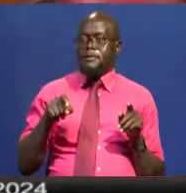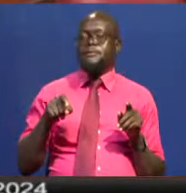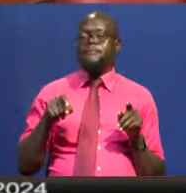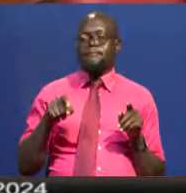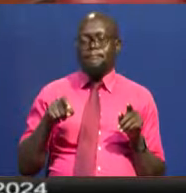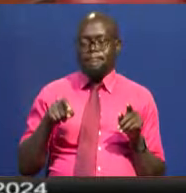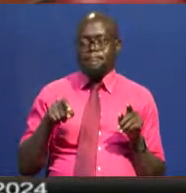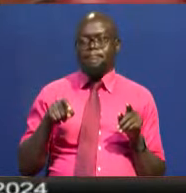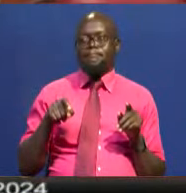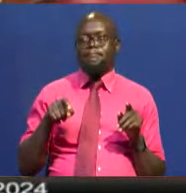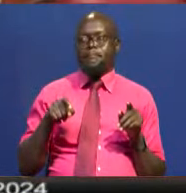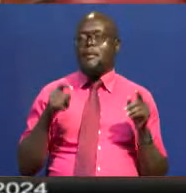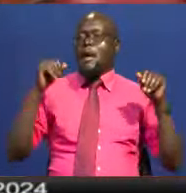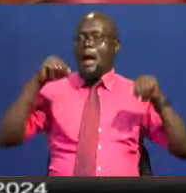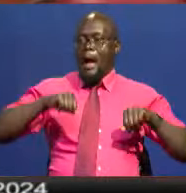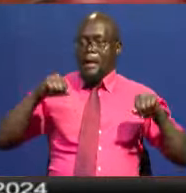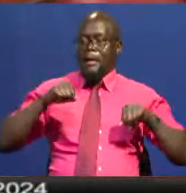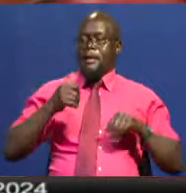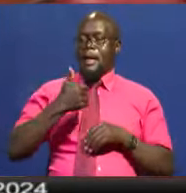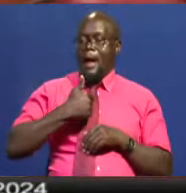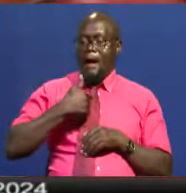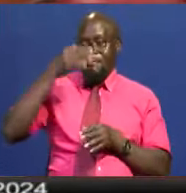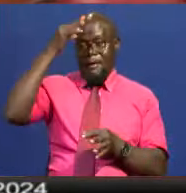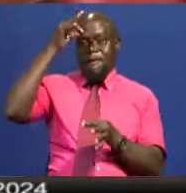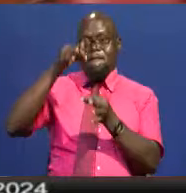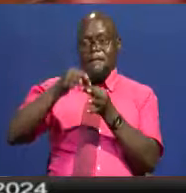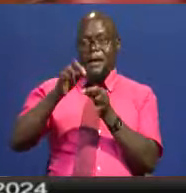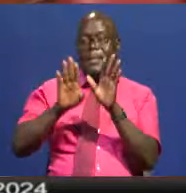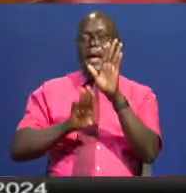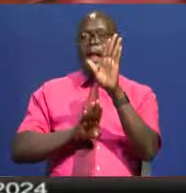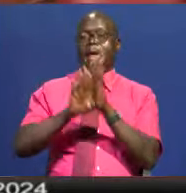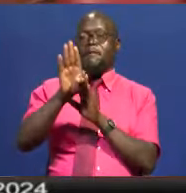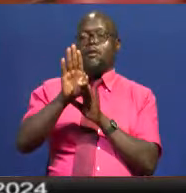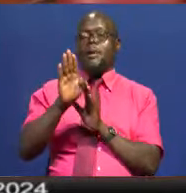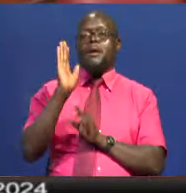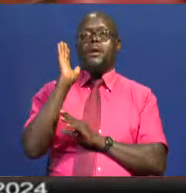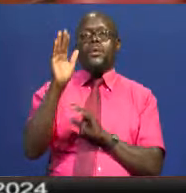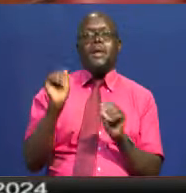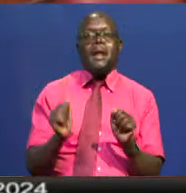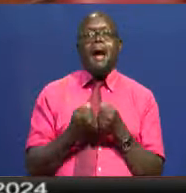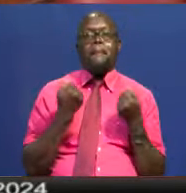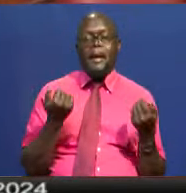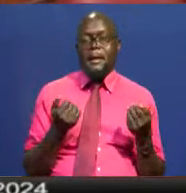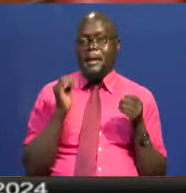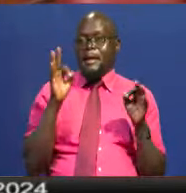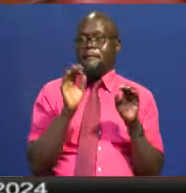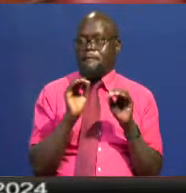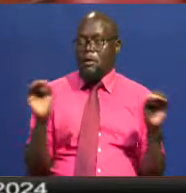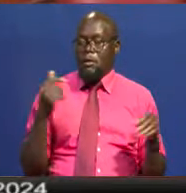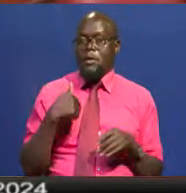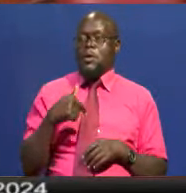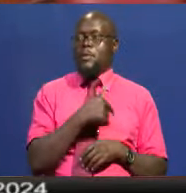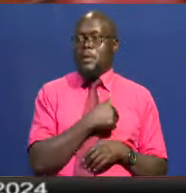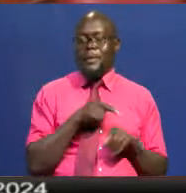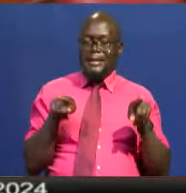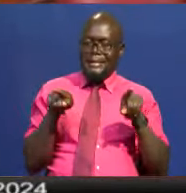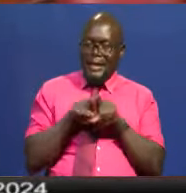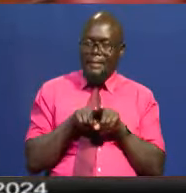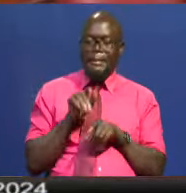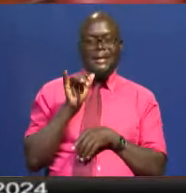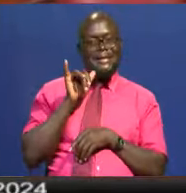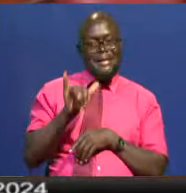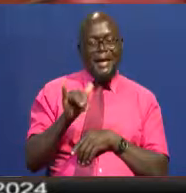as a country where we have faith that some development is actually going to happen. Otherwise, we will remain in the same